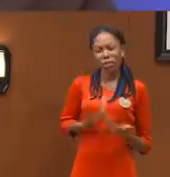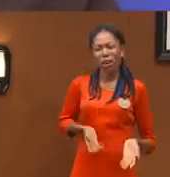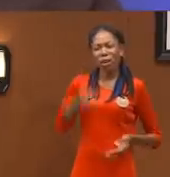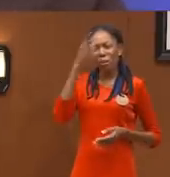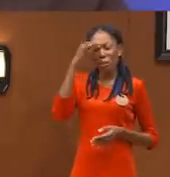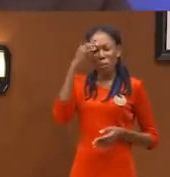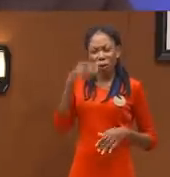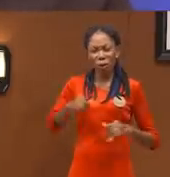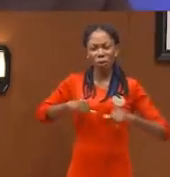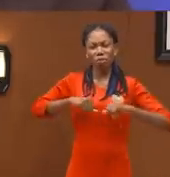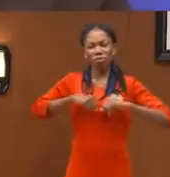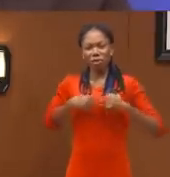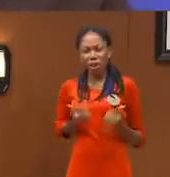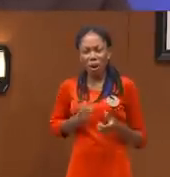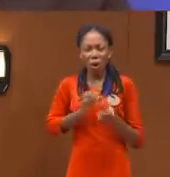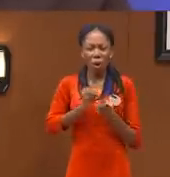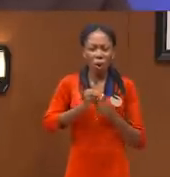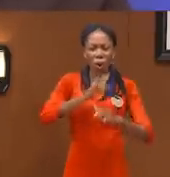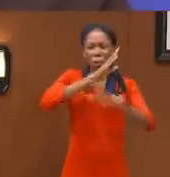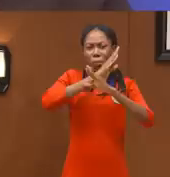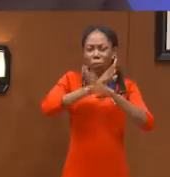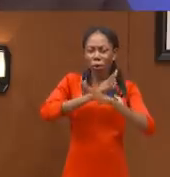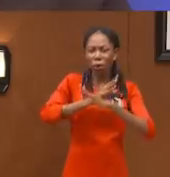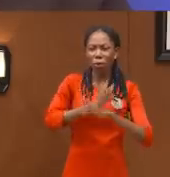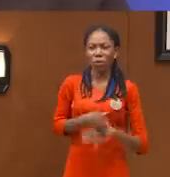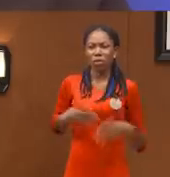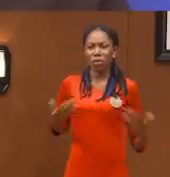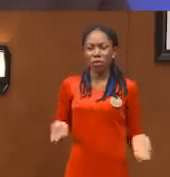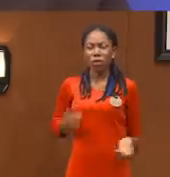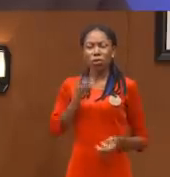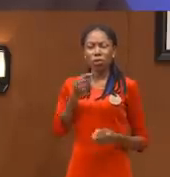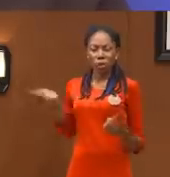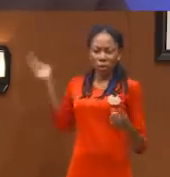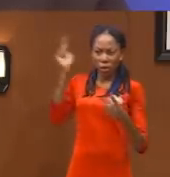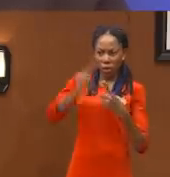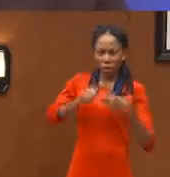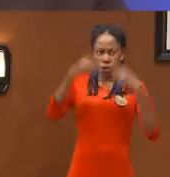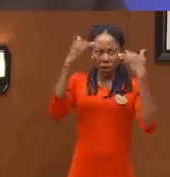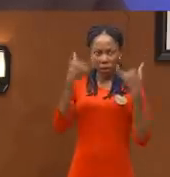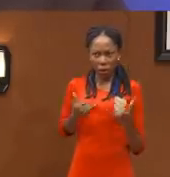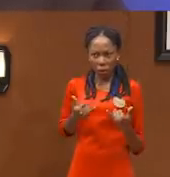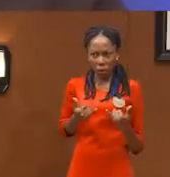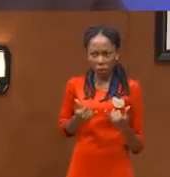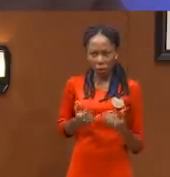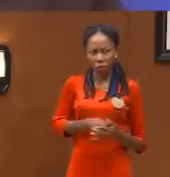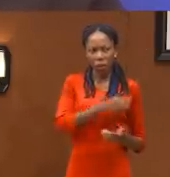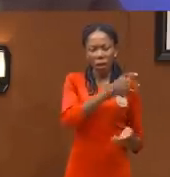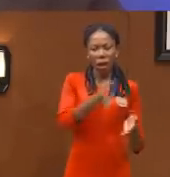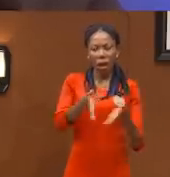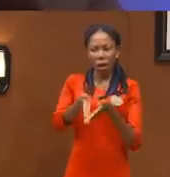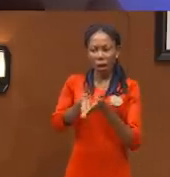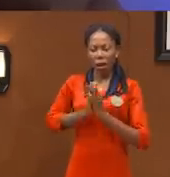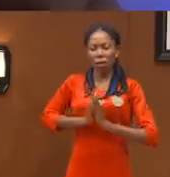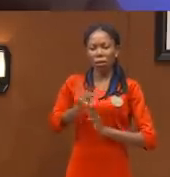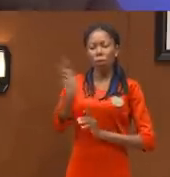me. He changed his number totally from me calling him. Up until now, I've not heard from him. I've not. You know where he stays? I don't know where he is. No, he